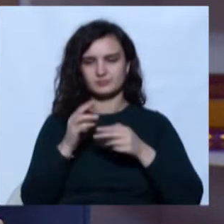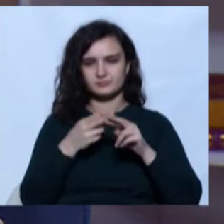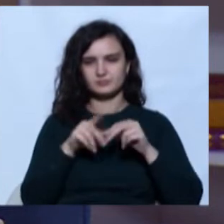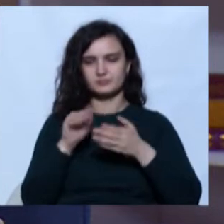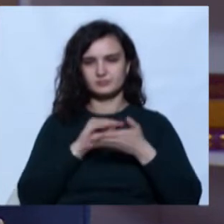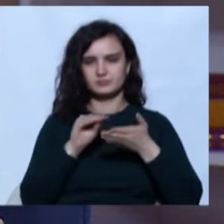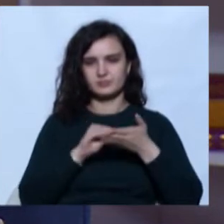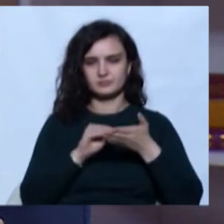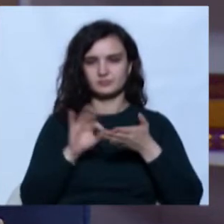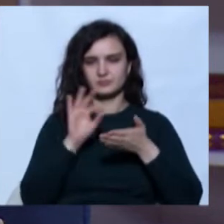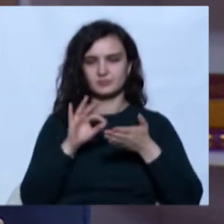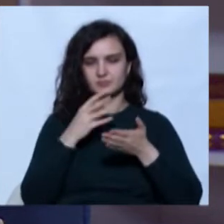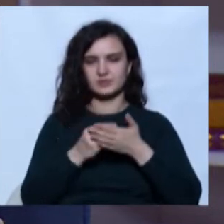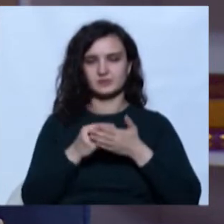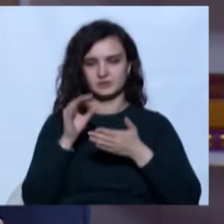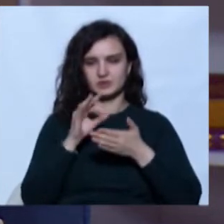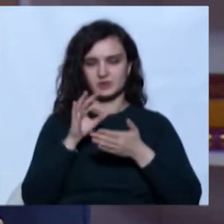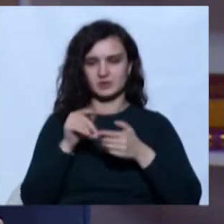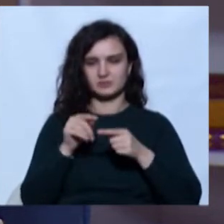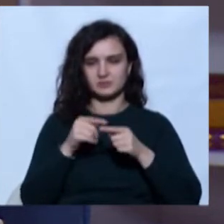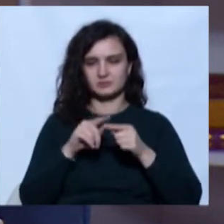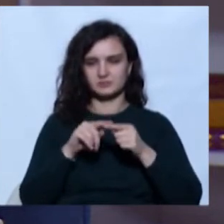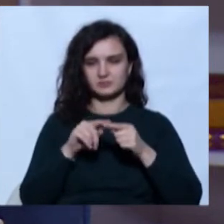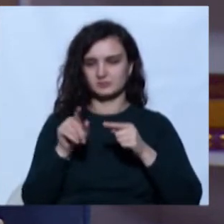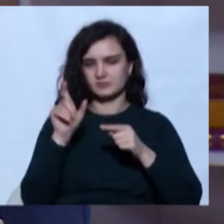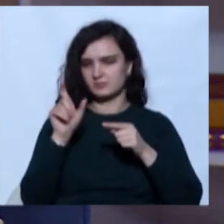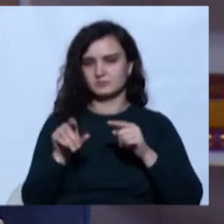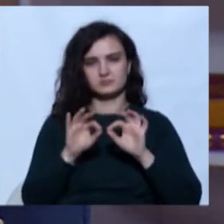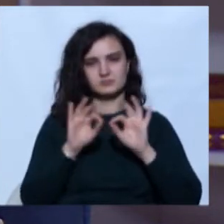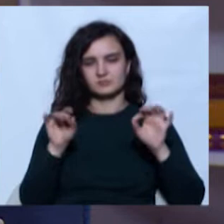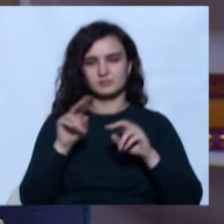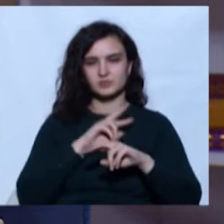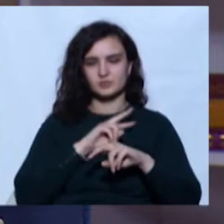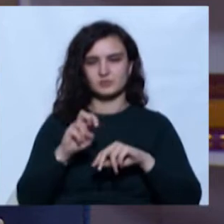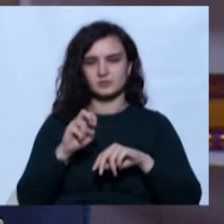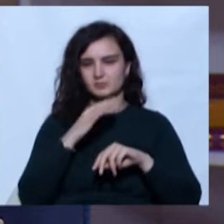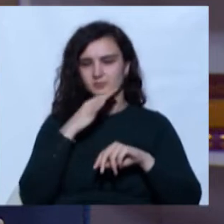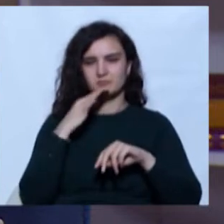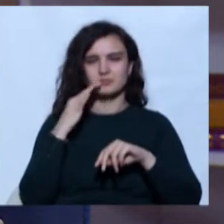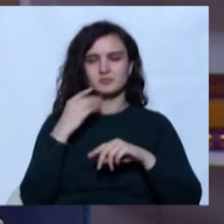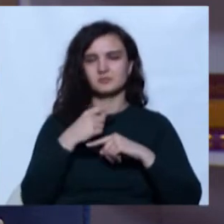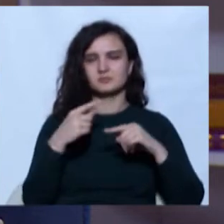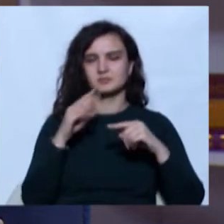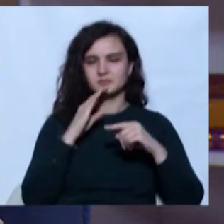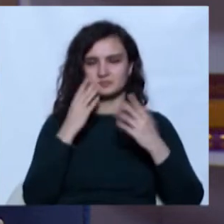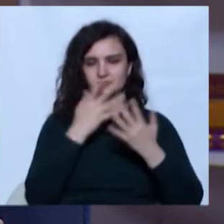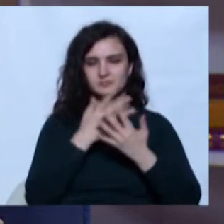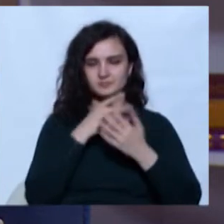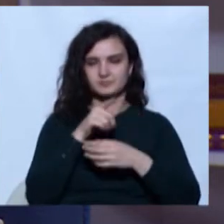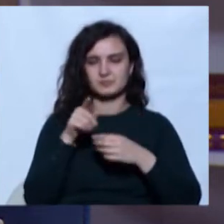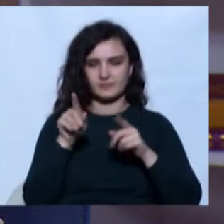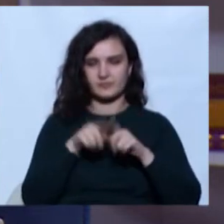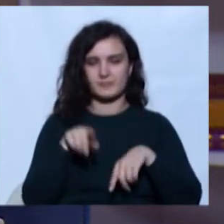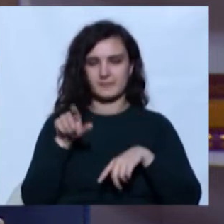wrote to pay off his debts. He was a romantic man who fell in love many times with many women, and he